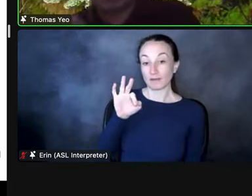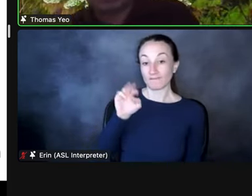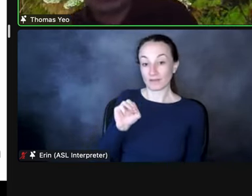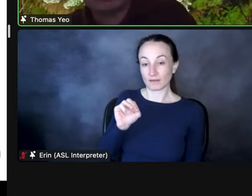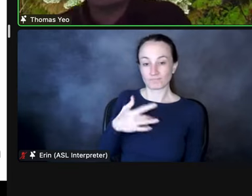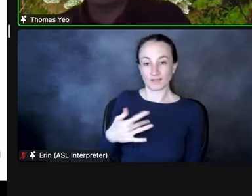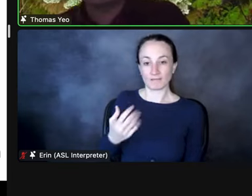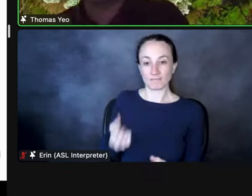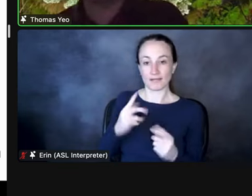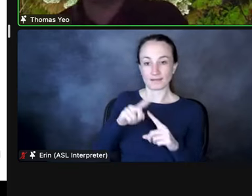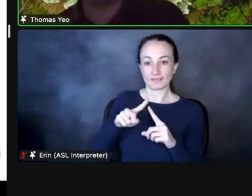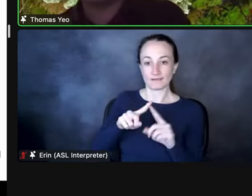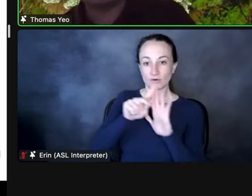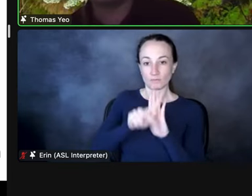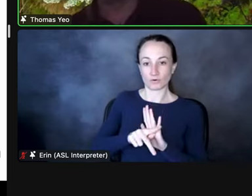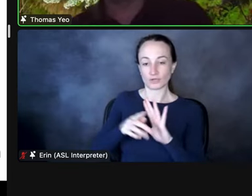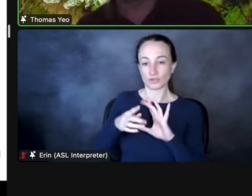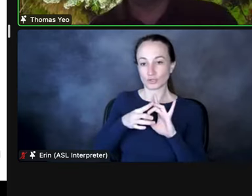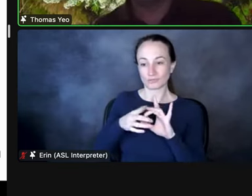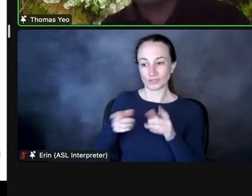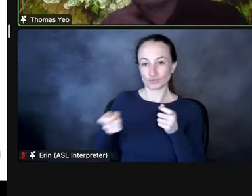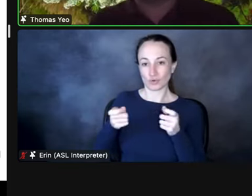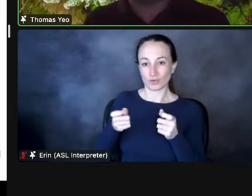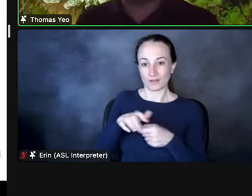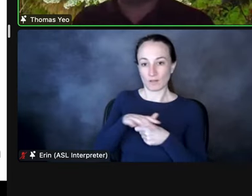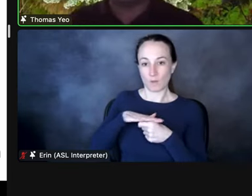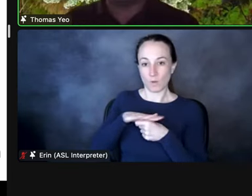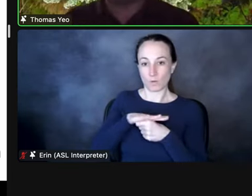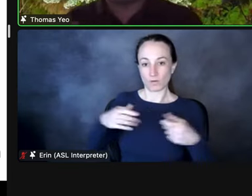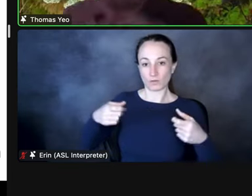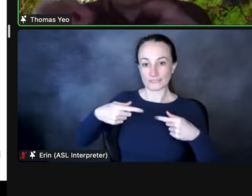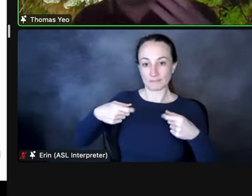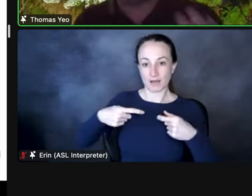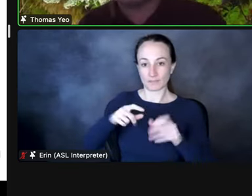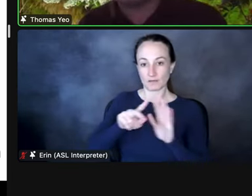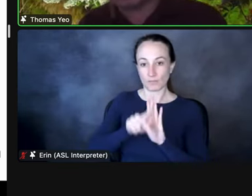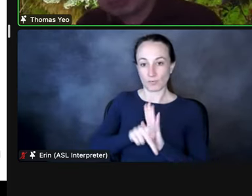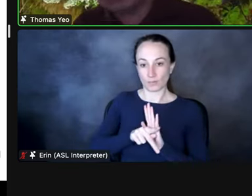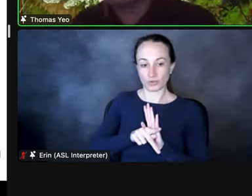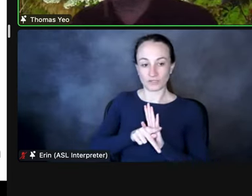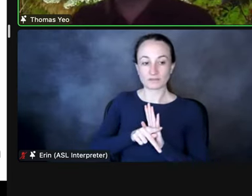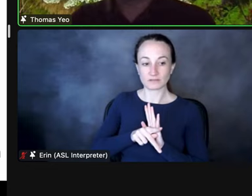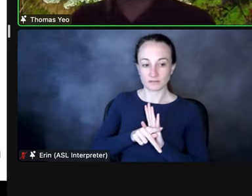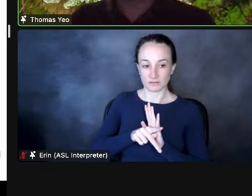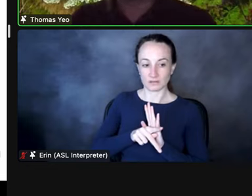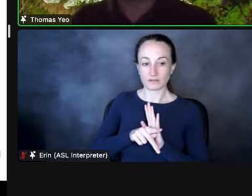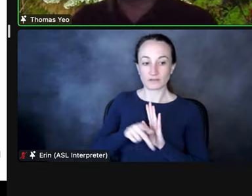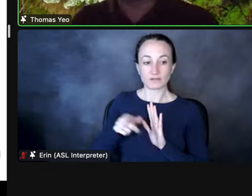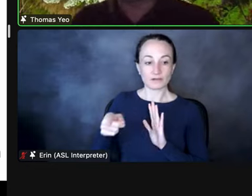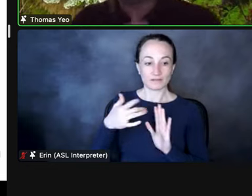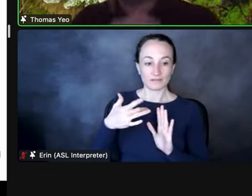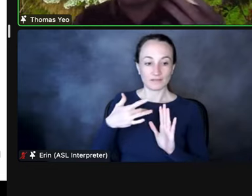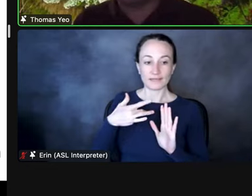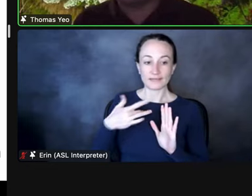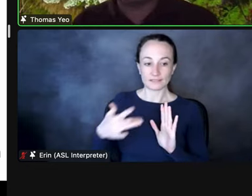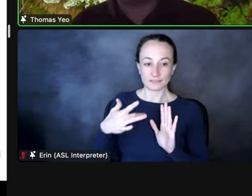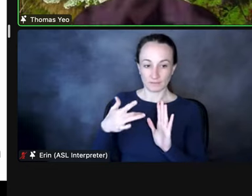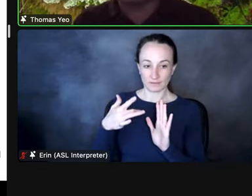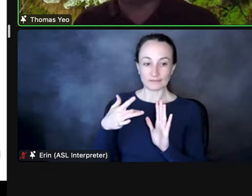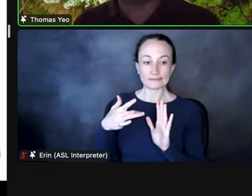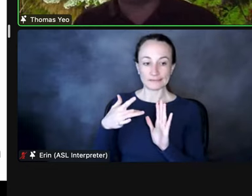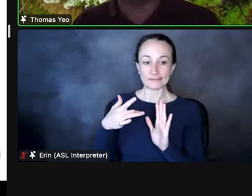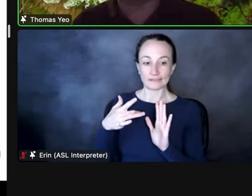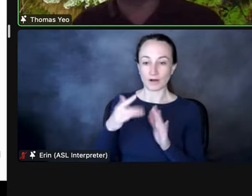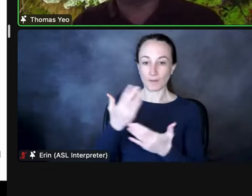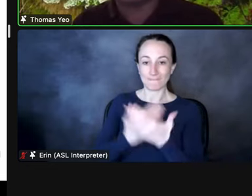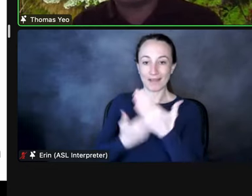parameters controlling local synaptic properties. These parameters are typically manually tuned. So it's common to just